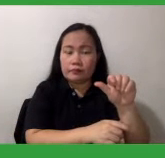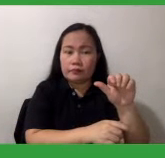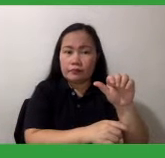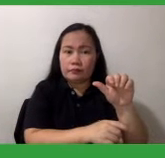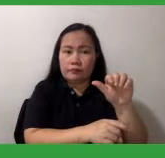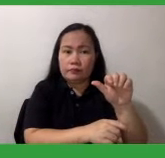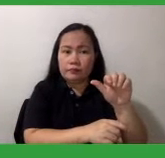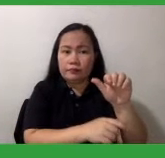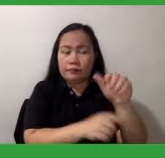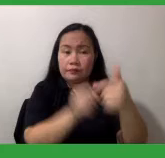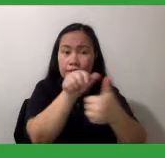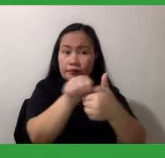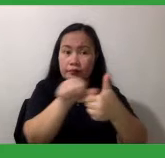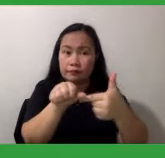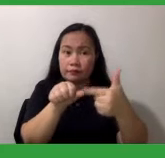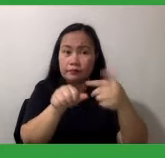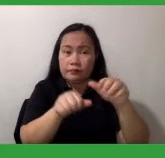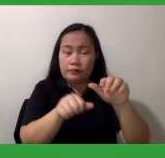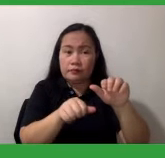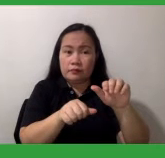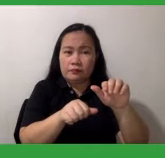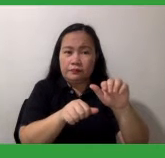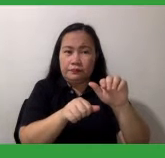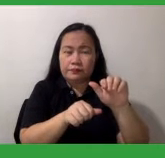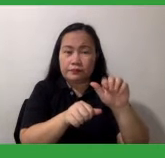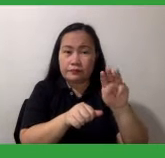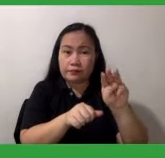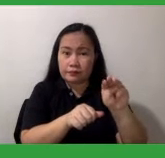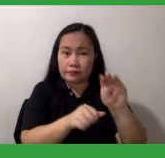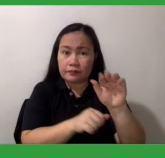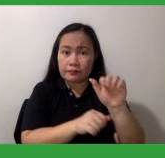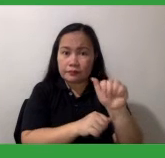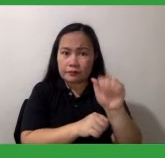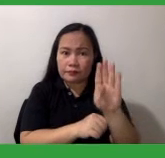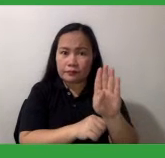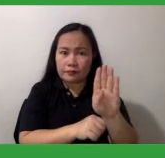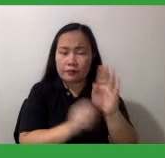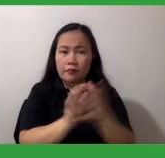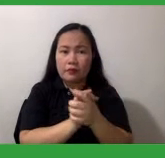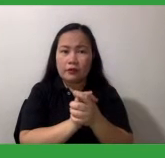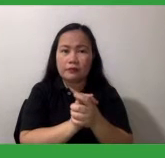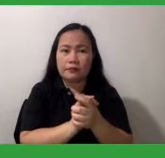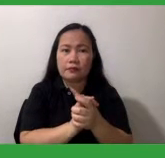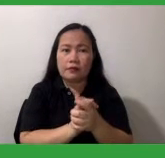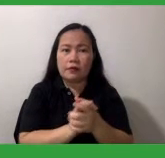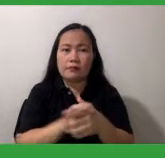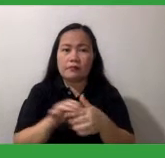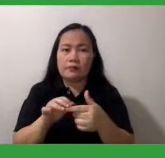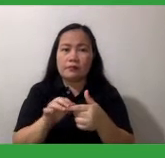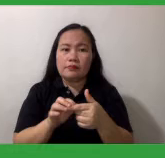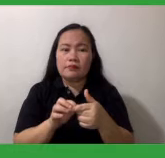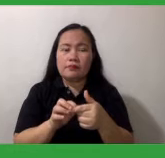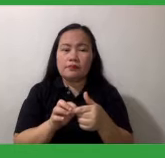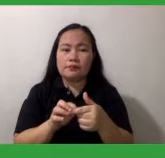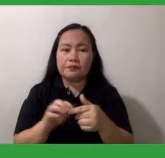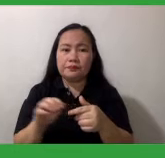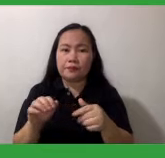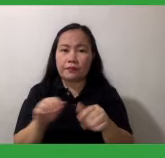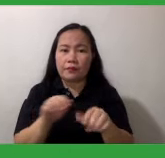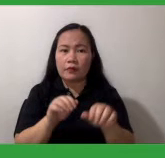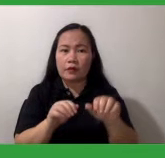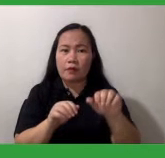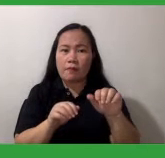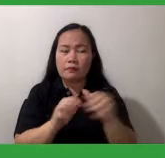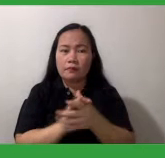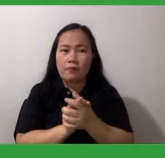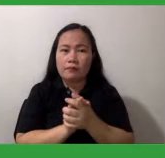an angle of MAB. Simulan natin sa vertex na A, papunta sa initial side, which is yung line 0, so that